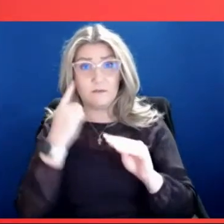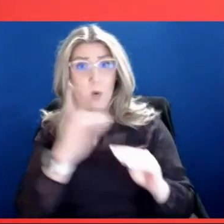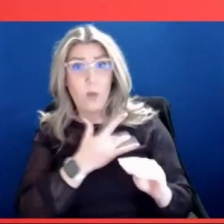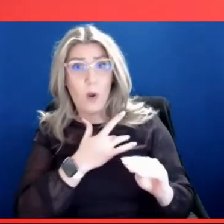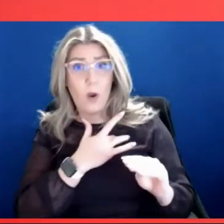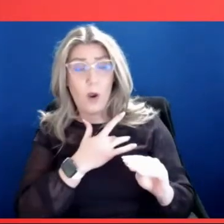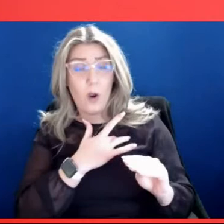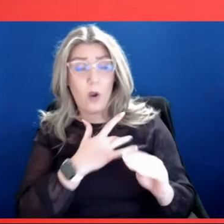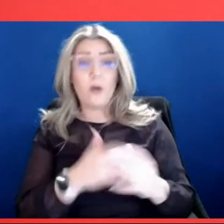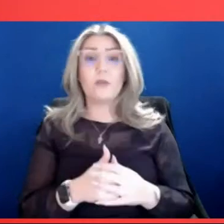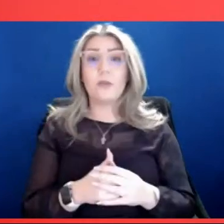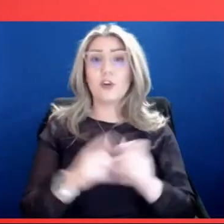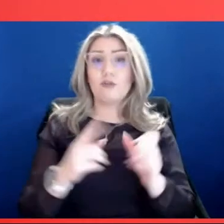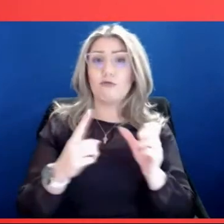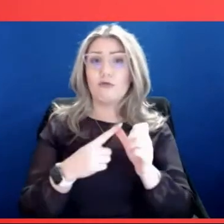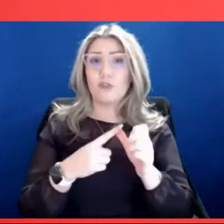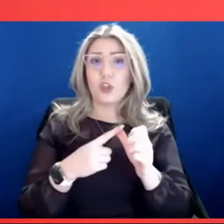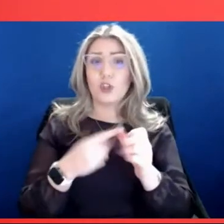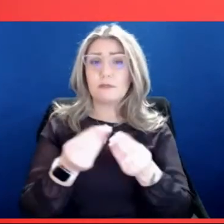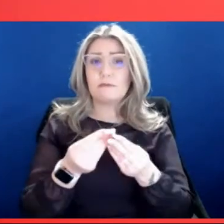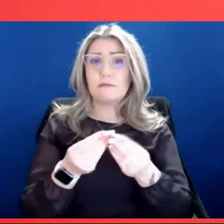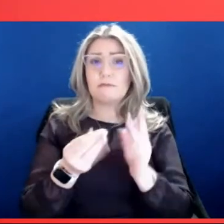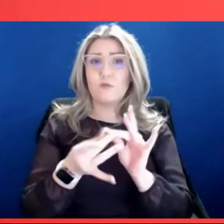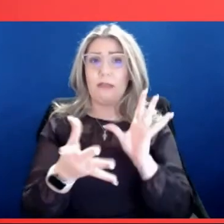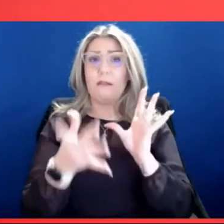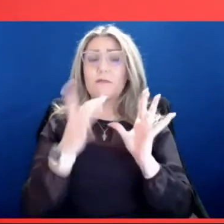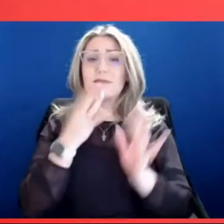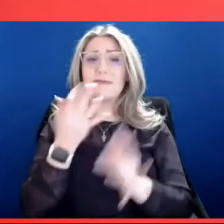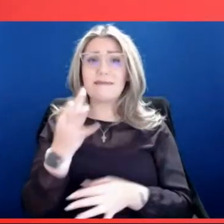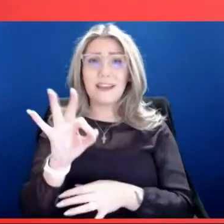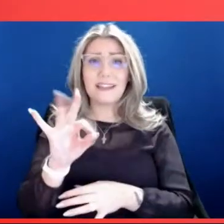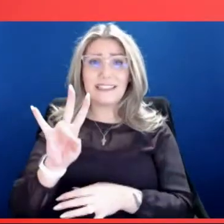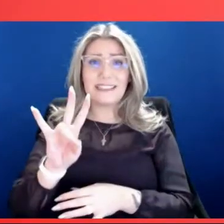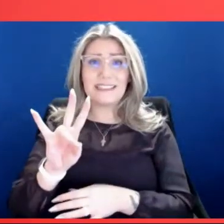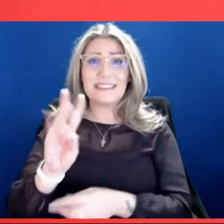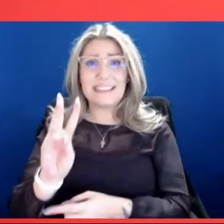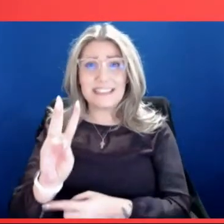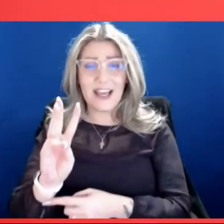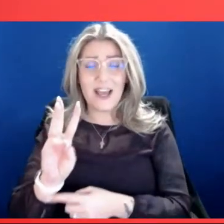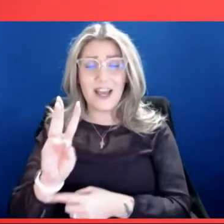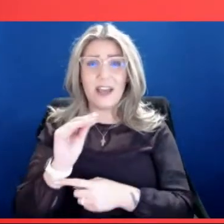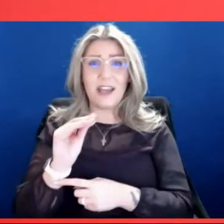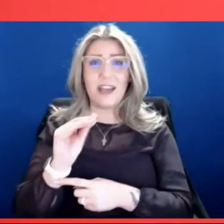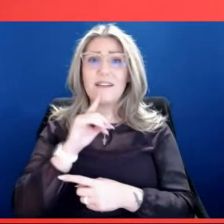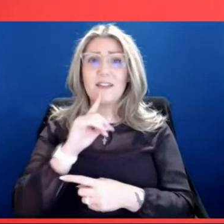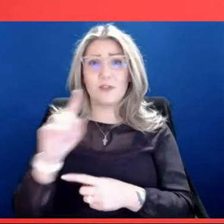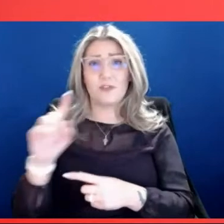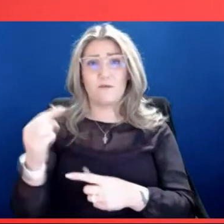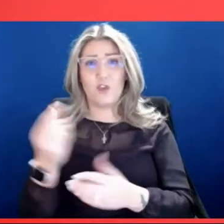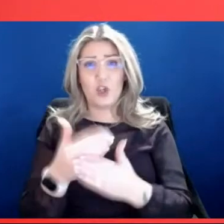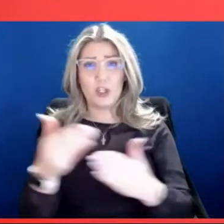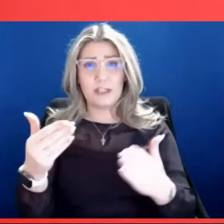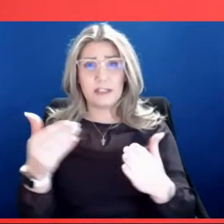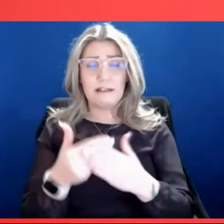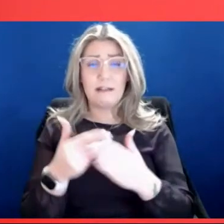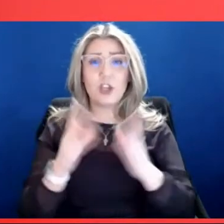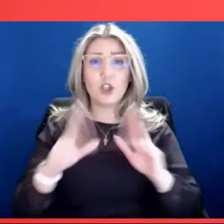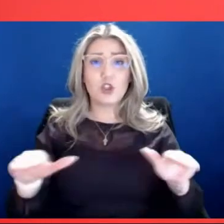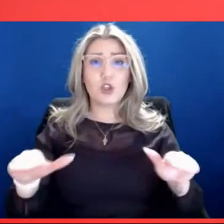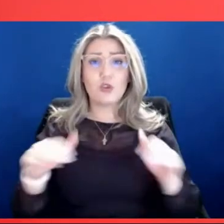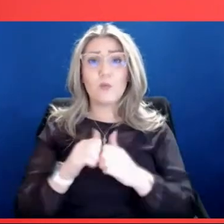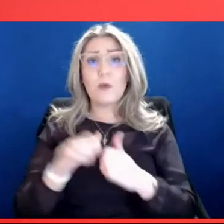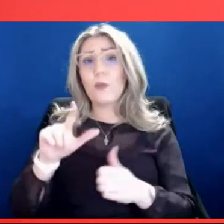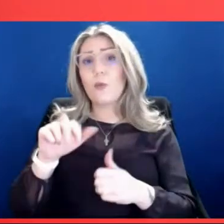came out in 1967 in children, and was the first thing that gave children with leukemia a chance to survive at